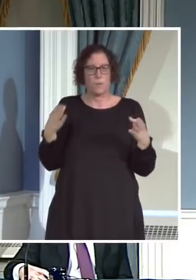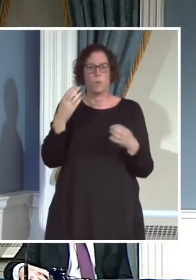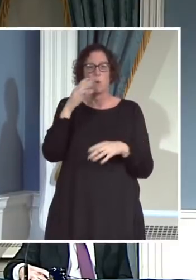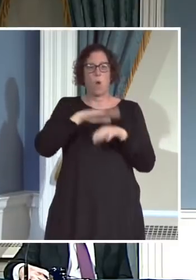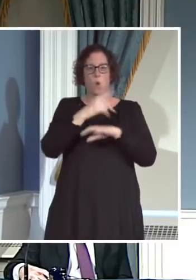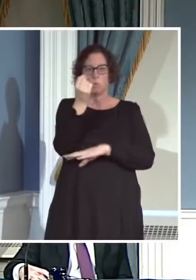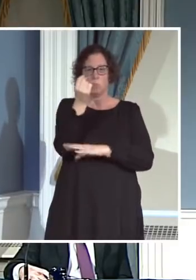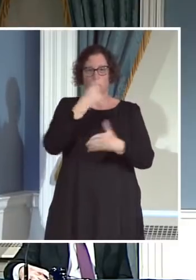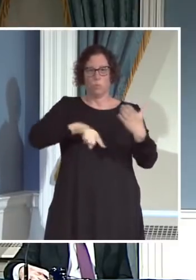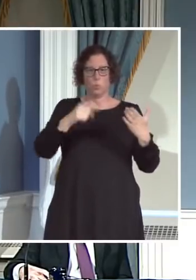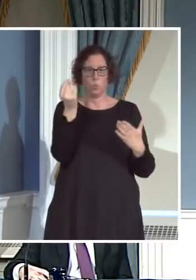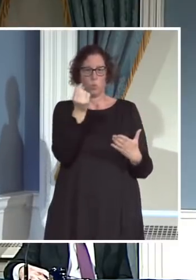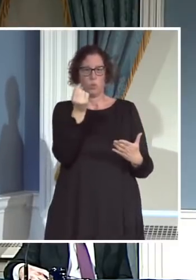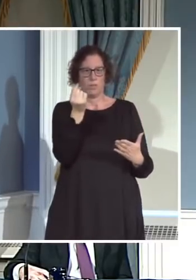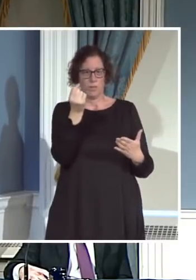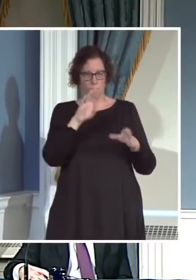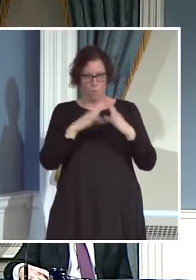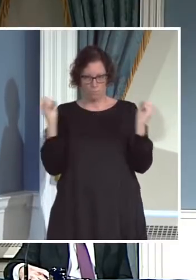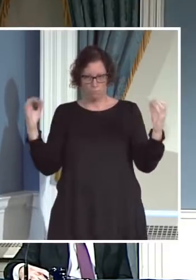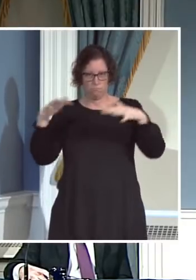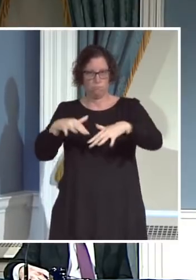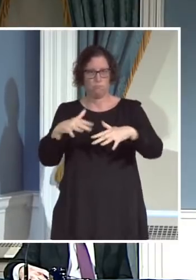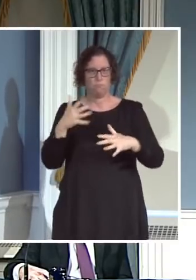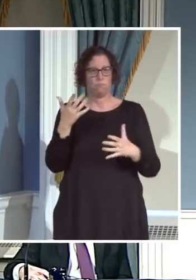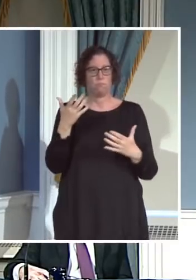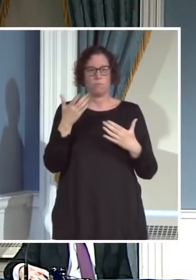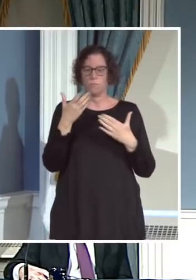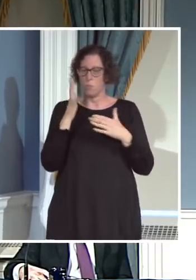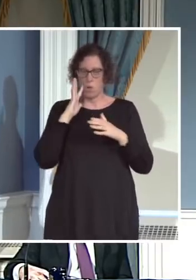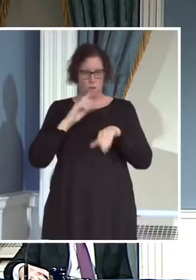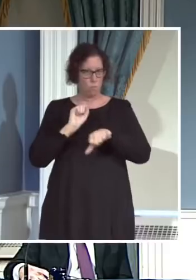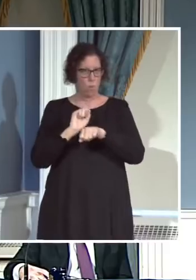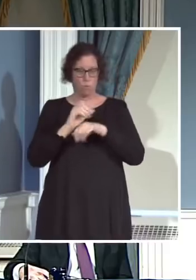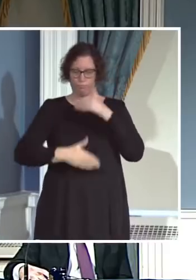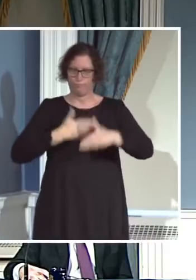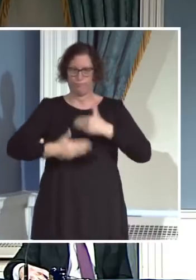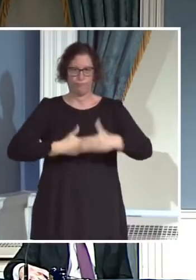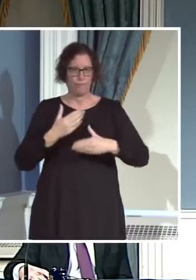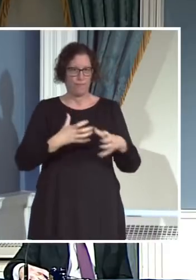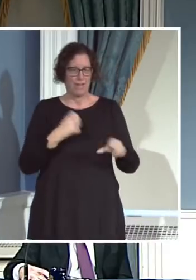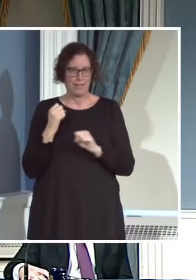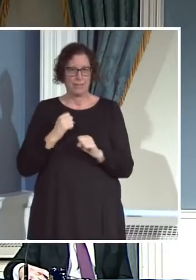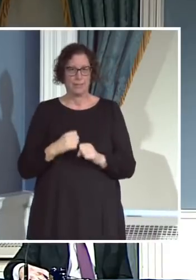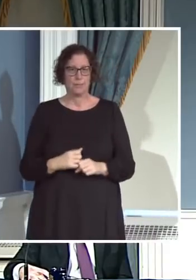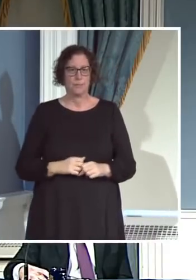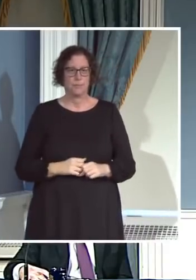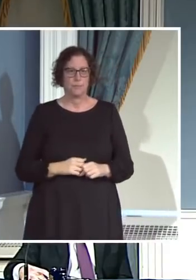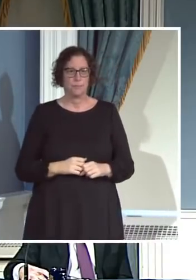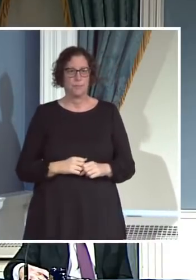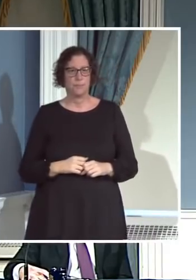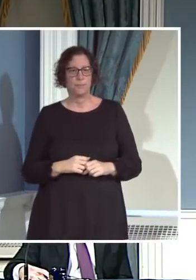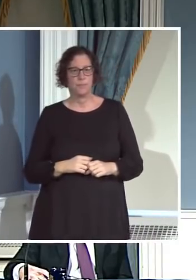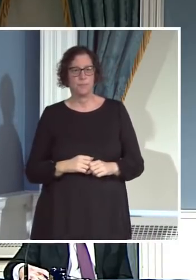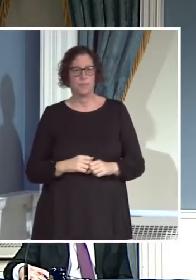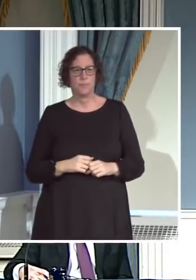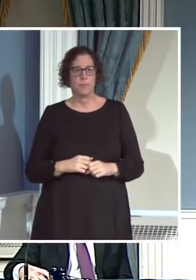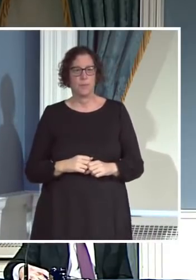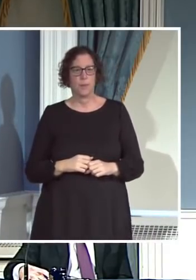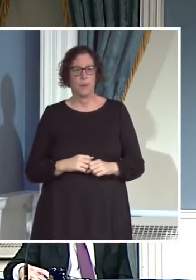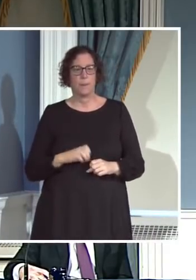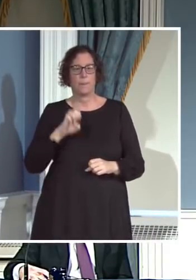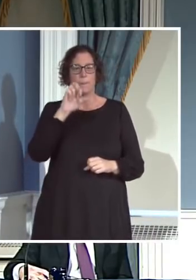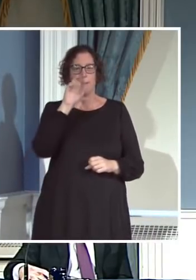Aaron Durkin from Politico is up next. Aaron. Hi there. I was just wondering, you mentioned briefly in Health and